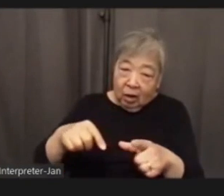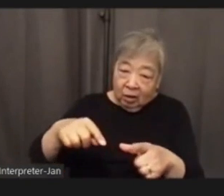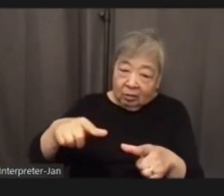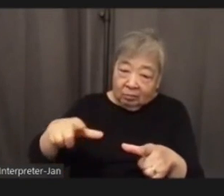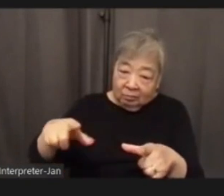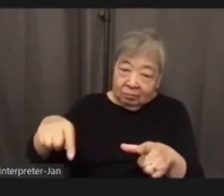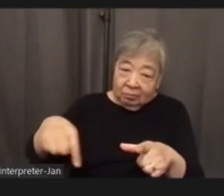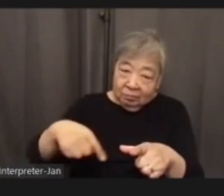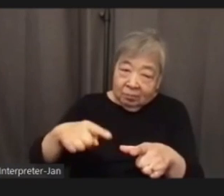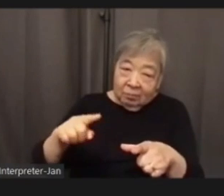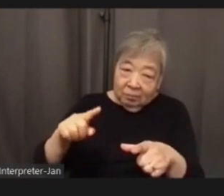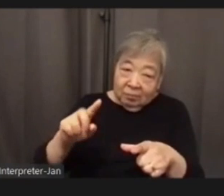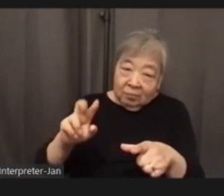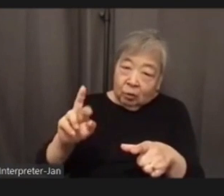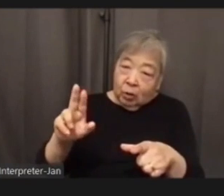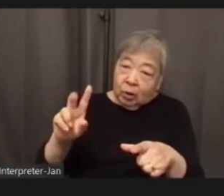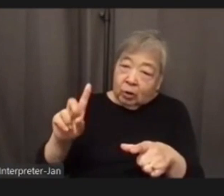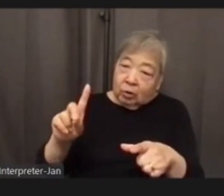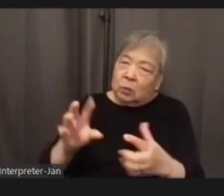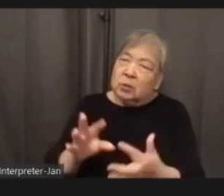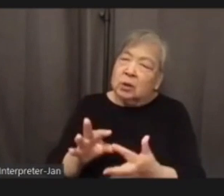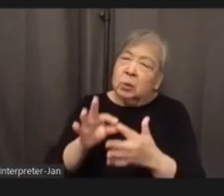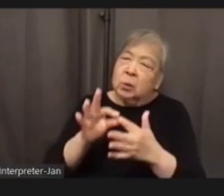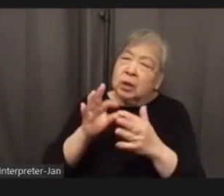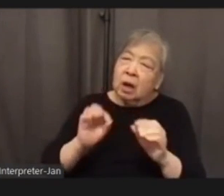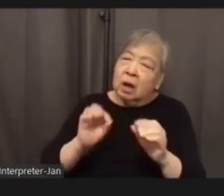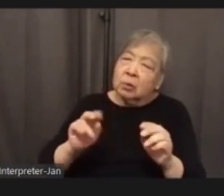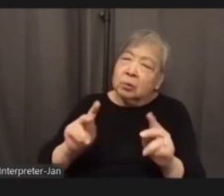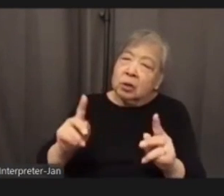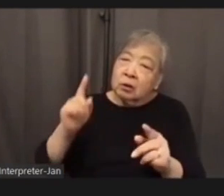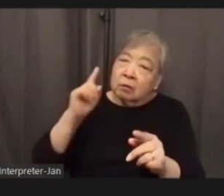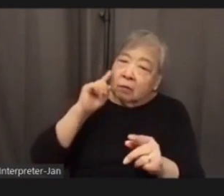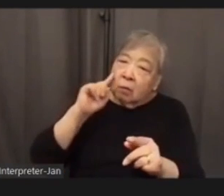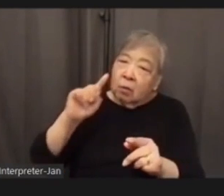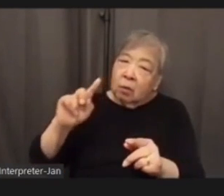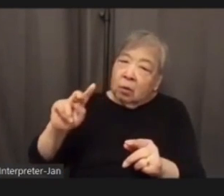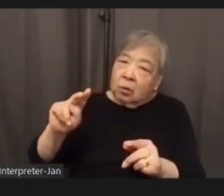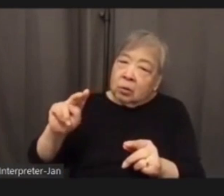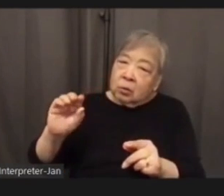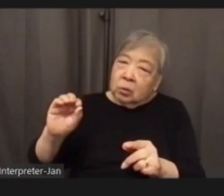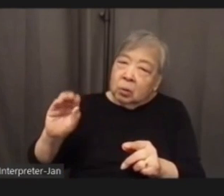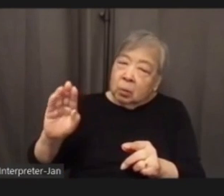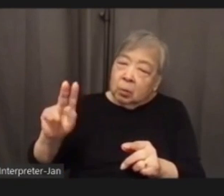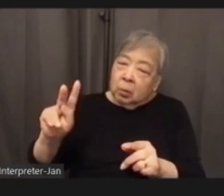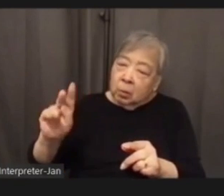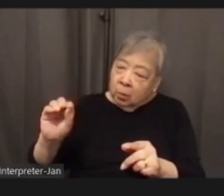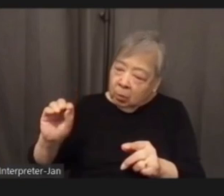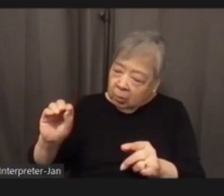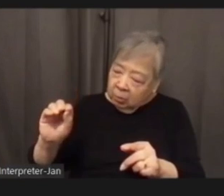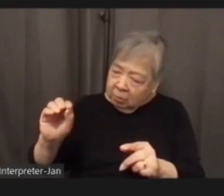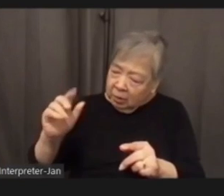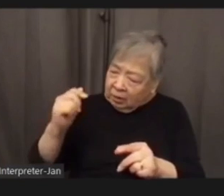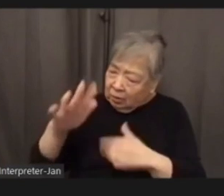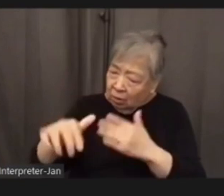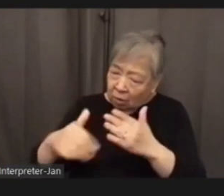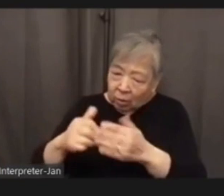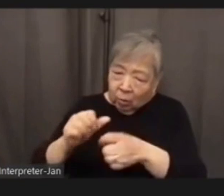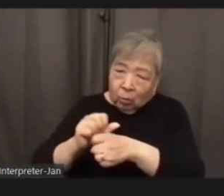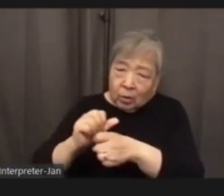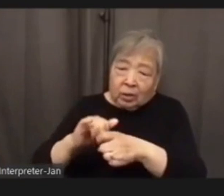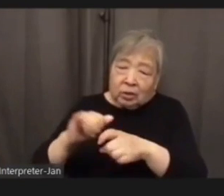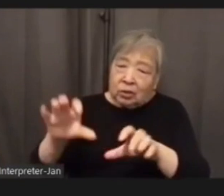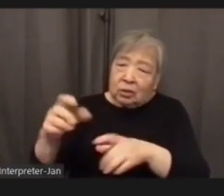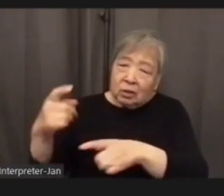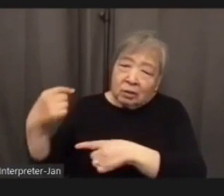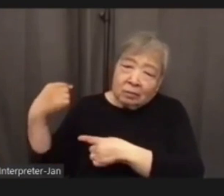a unique opportunity for Nobuko after her all the work that she's done over decades to